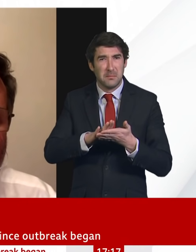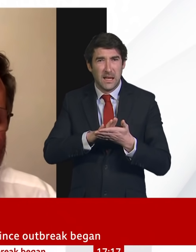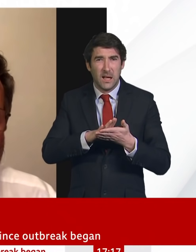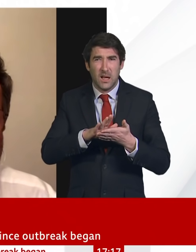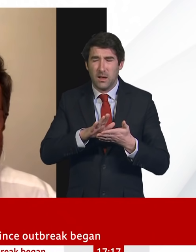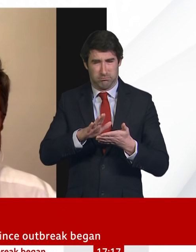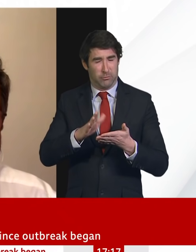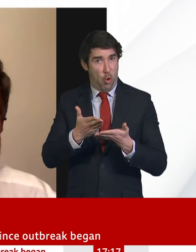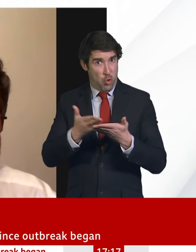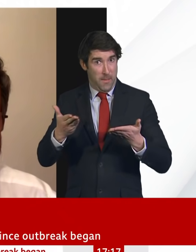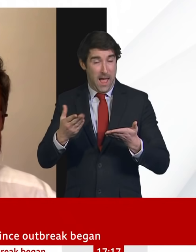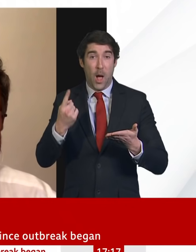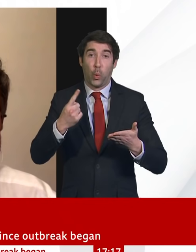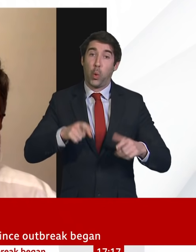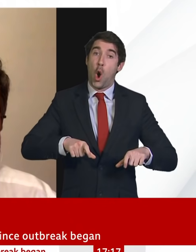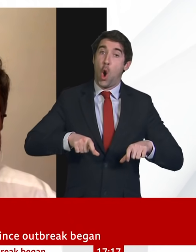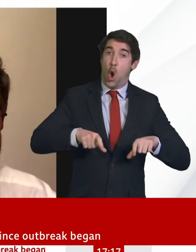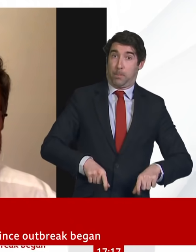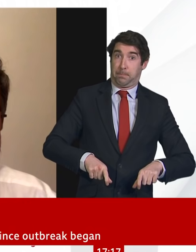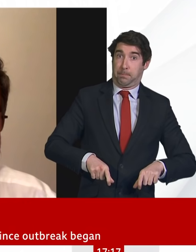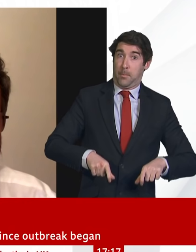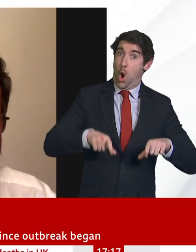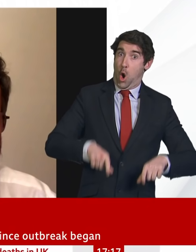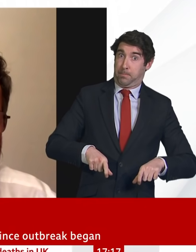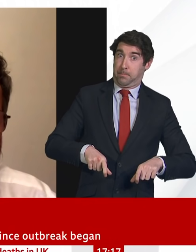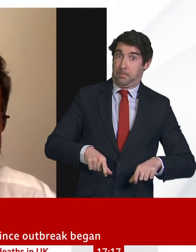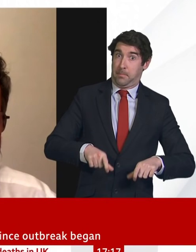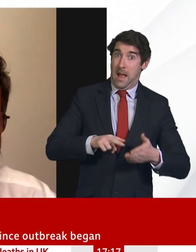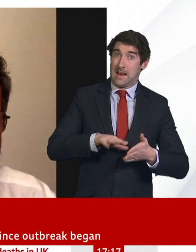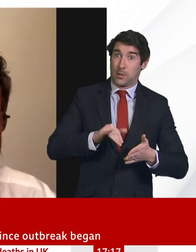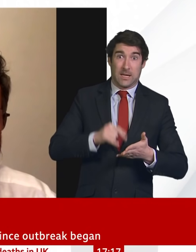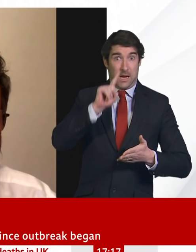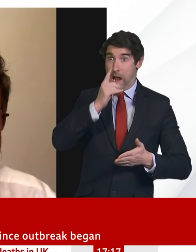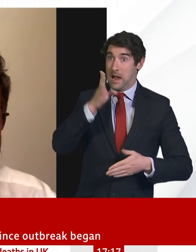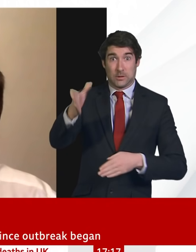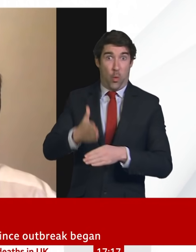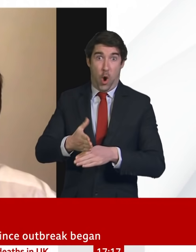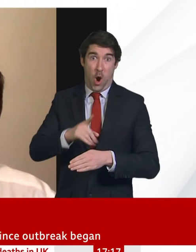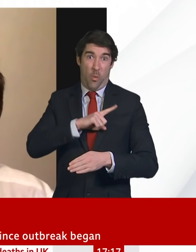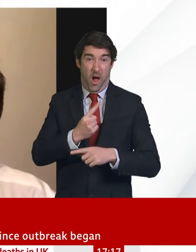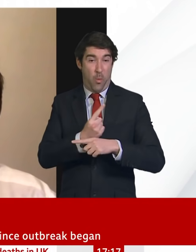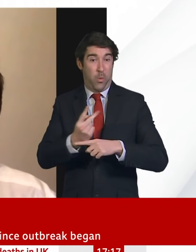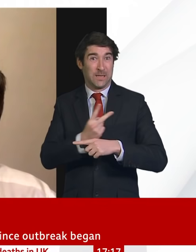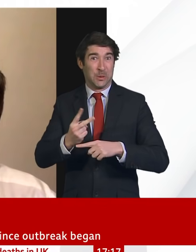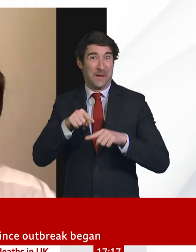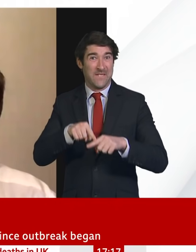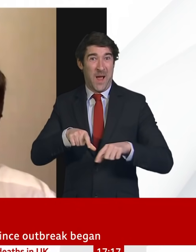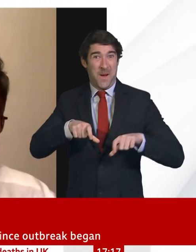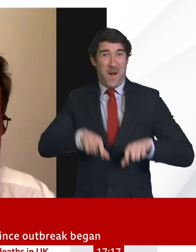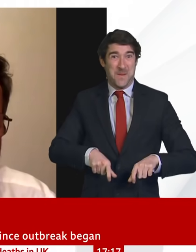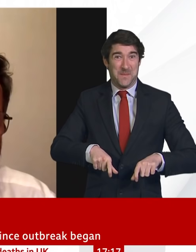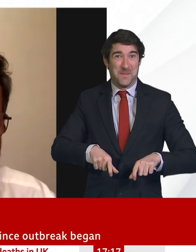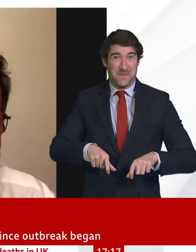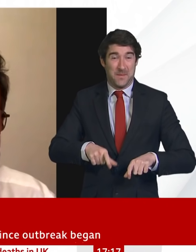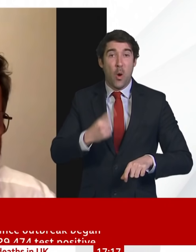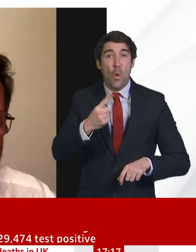1.6%. Can I pin you to a target for the improvement that you promised in the previous answer? What, for example, will that number look like